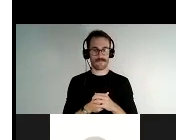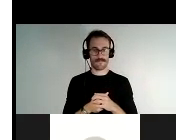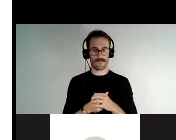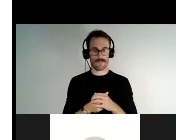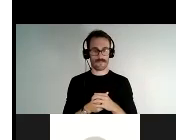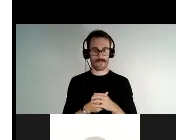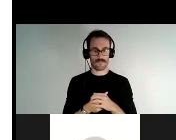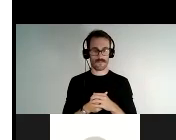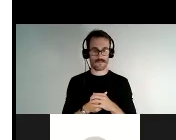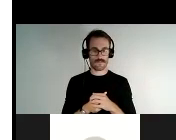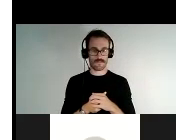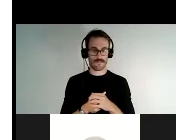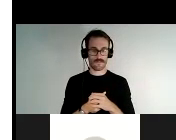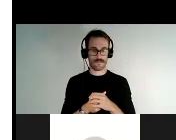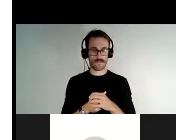I'm trying.